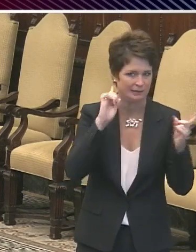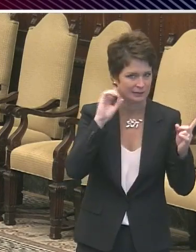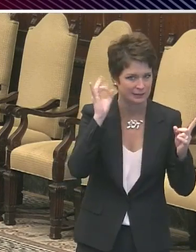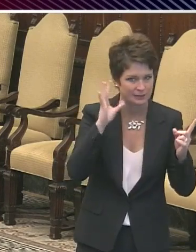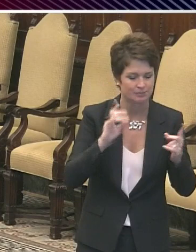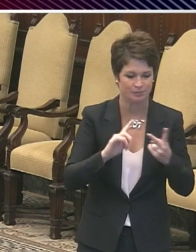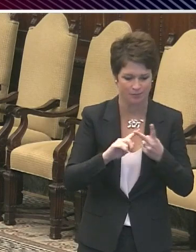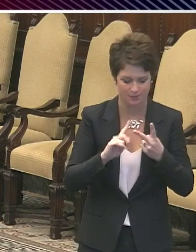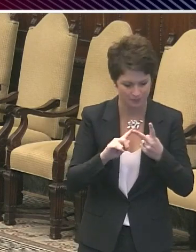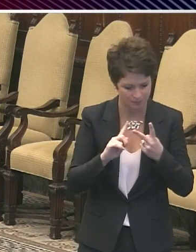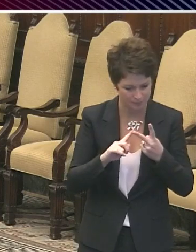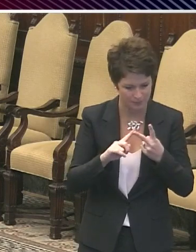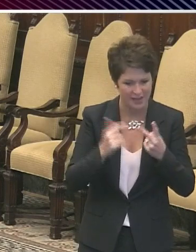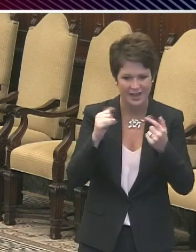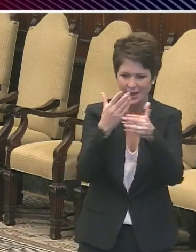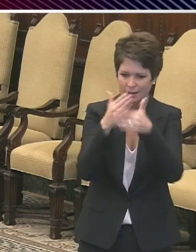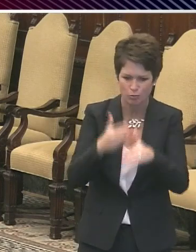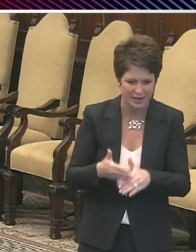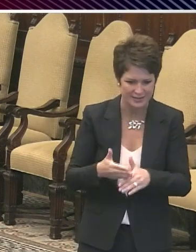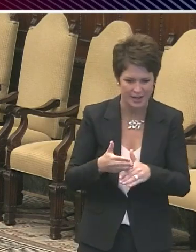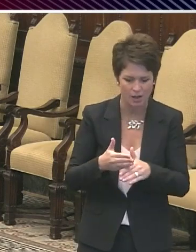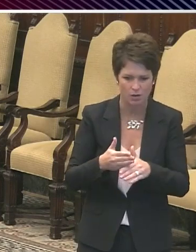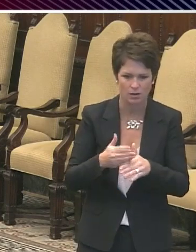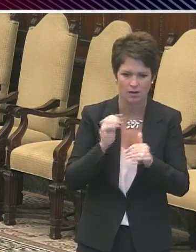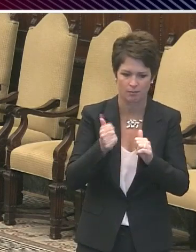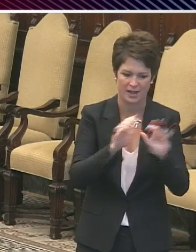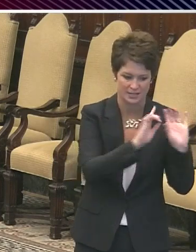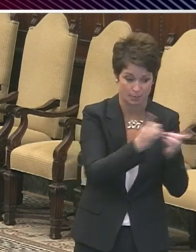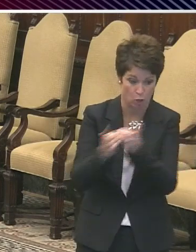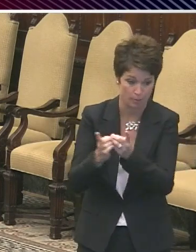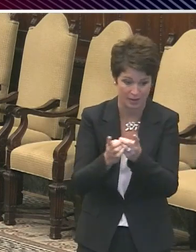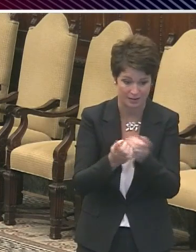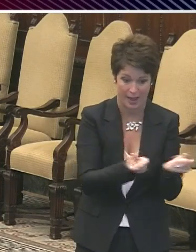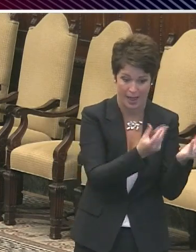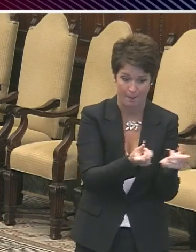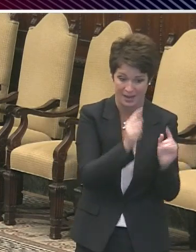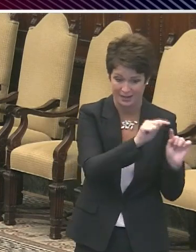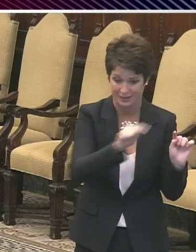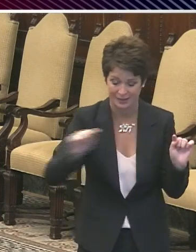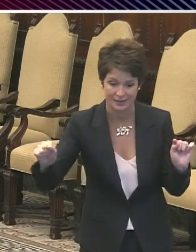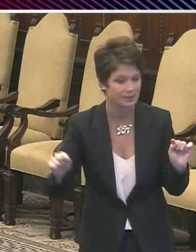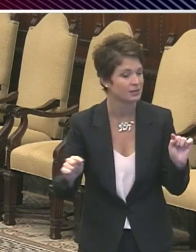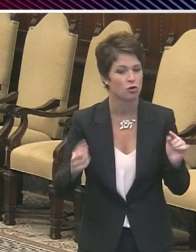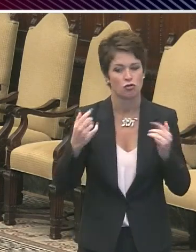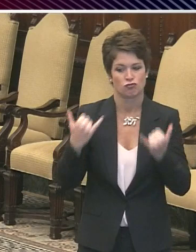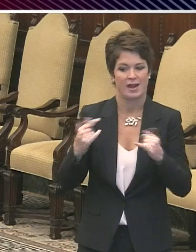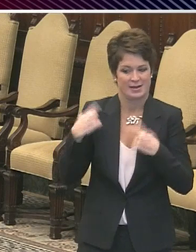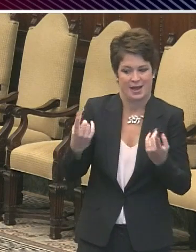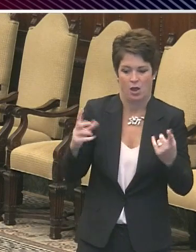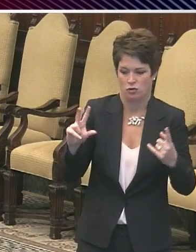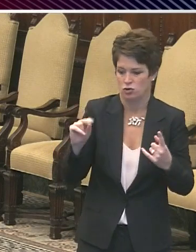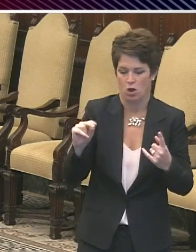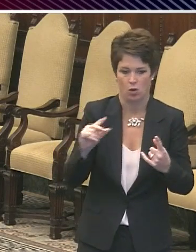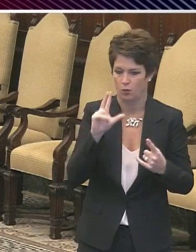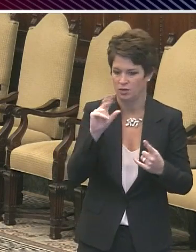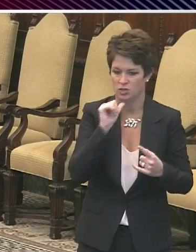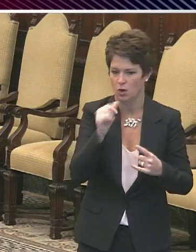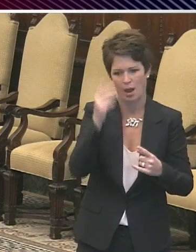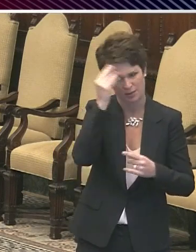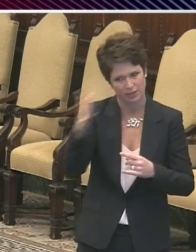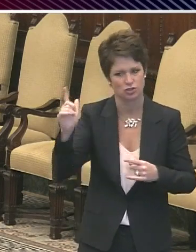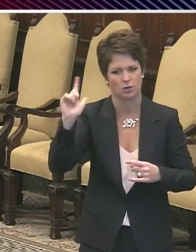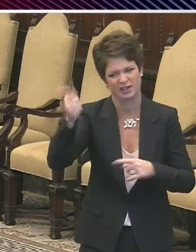And do you have any breakdown of that by department? I do not at this point. We'll see if we can't get that back to